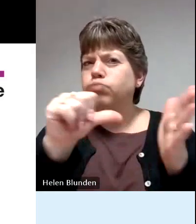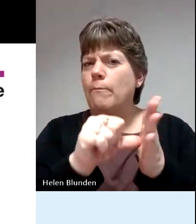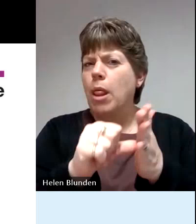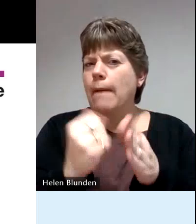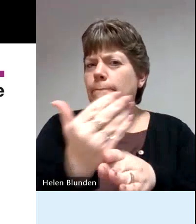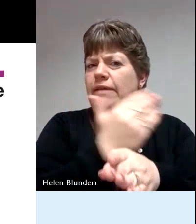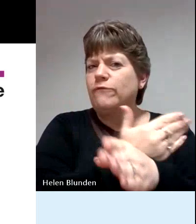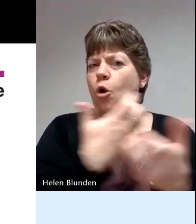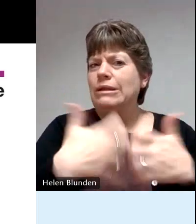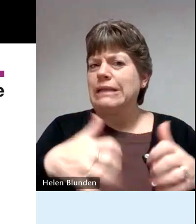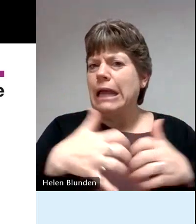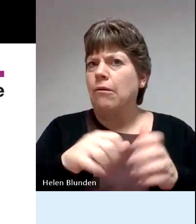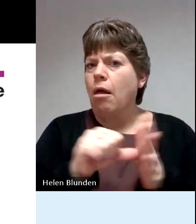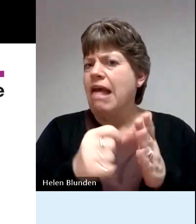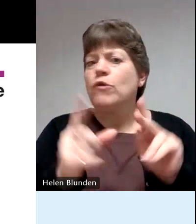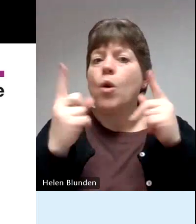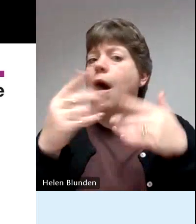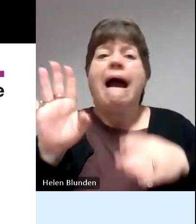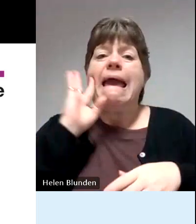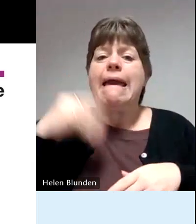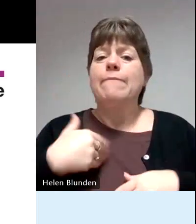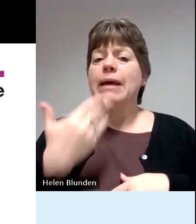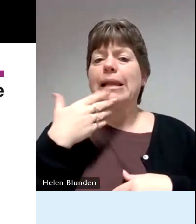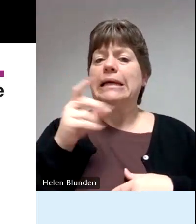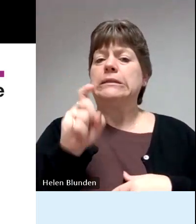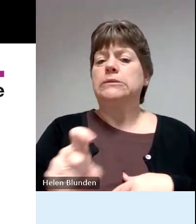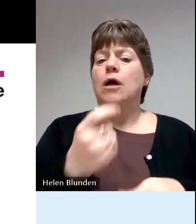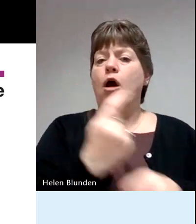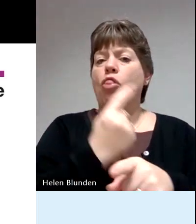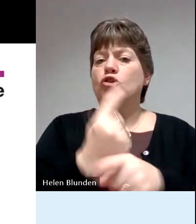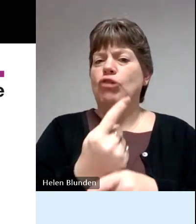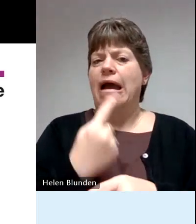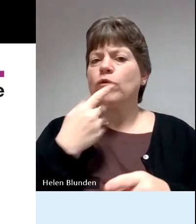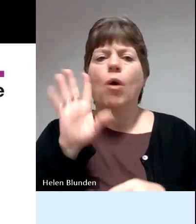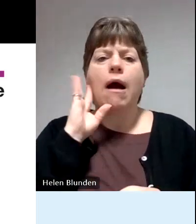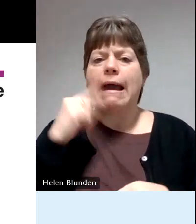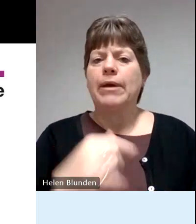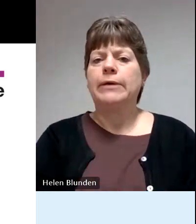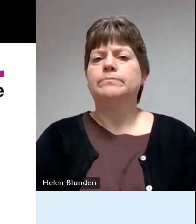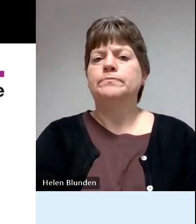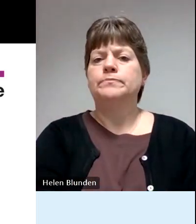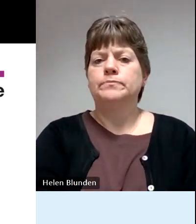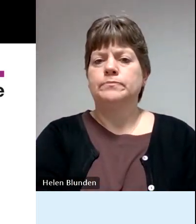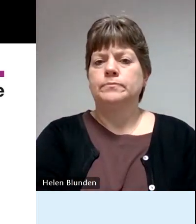just at the beginning. If you could just let Mark know by placing in the chat if you're struggling to hear.